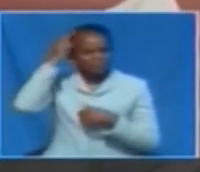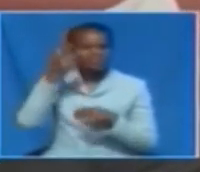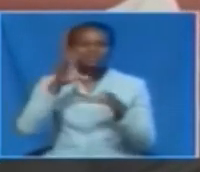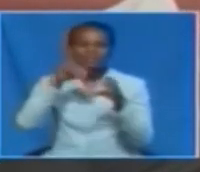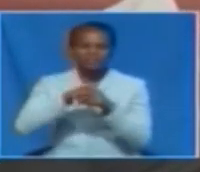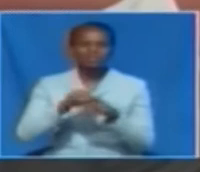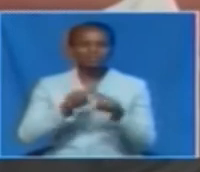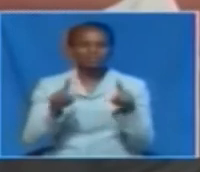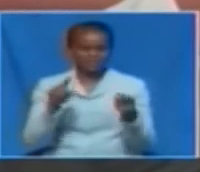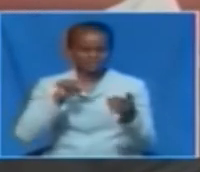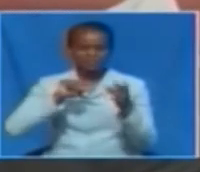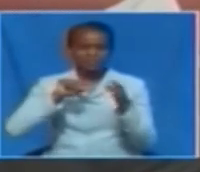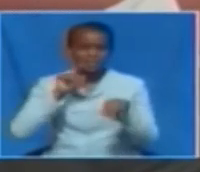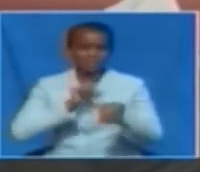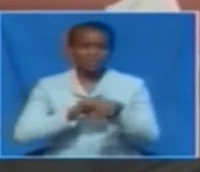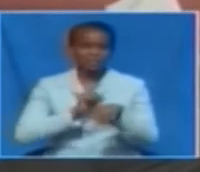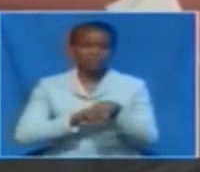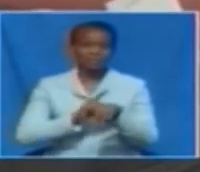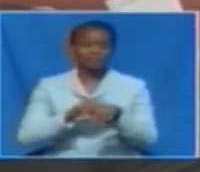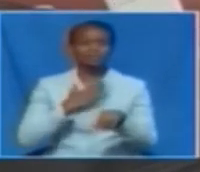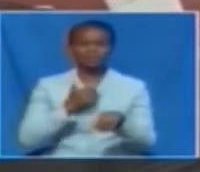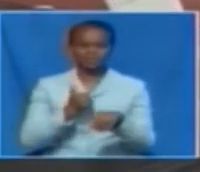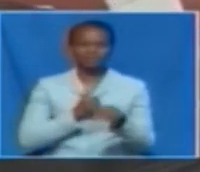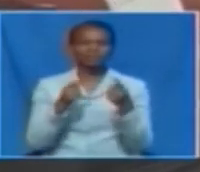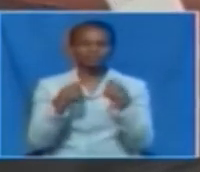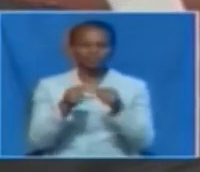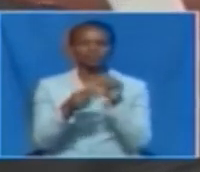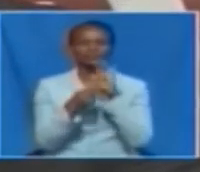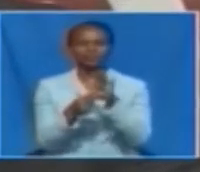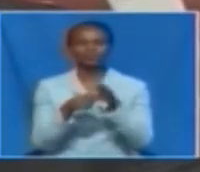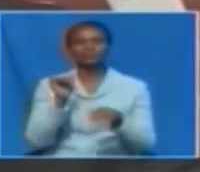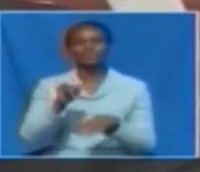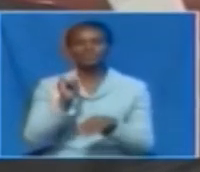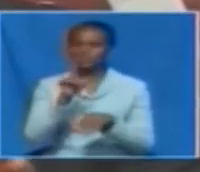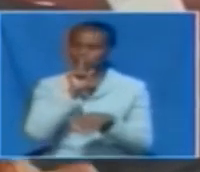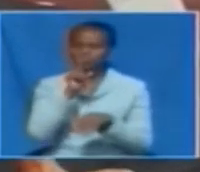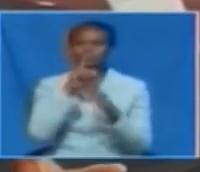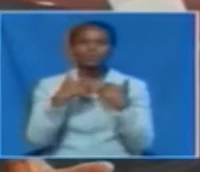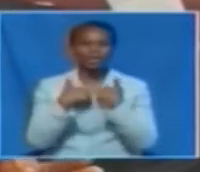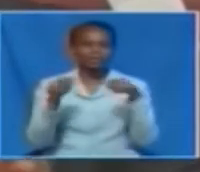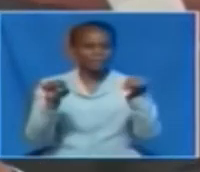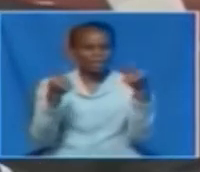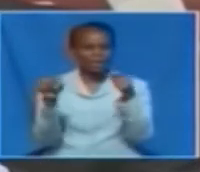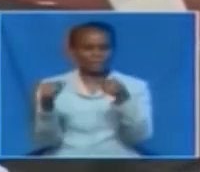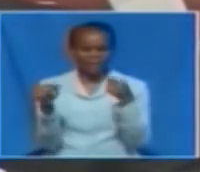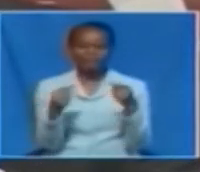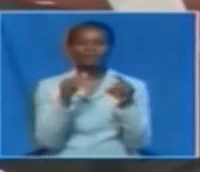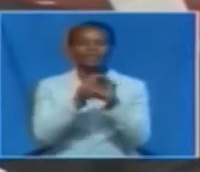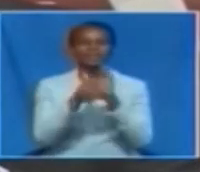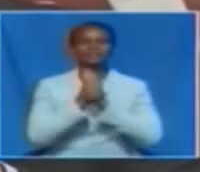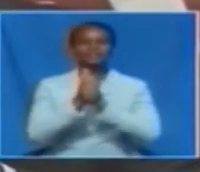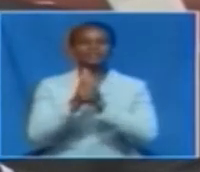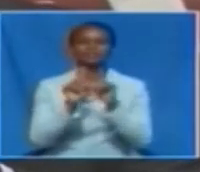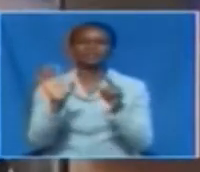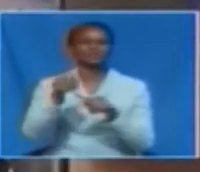But at that particular point, I'm trying to prove that there are rebellions against leadership. Doesn't it